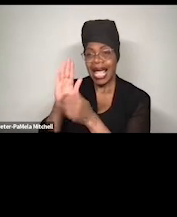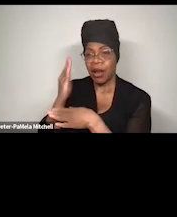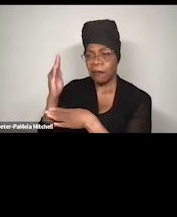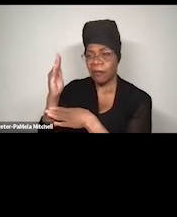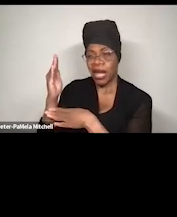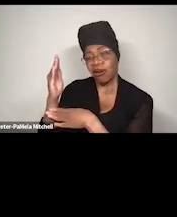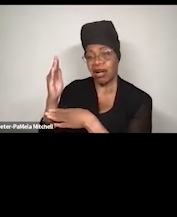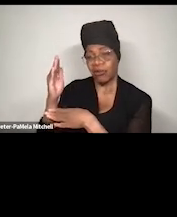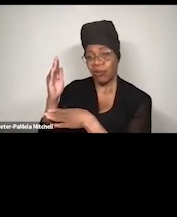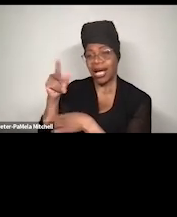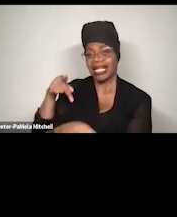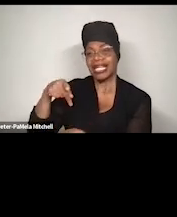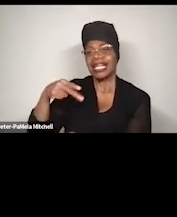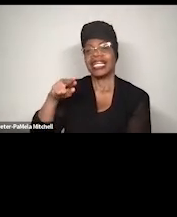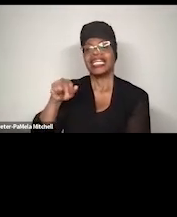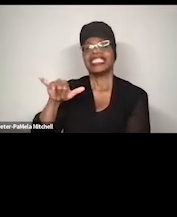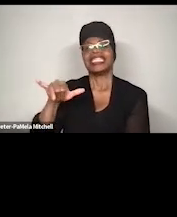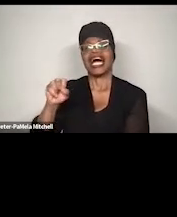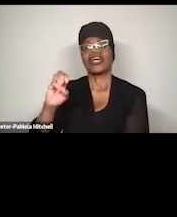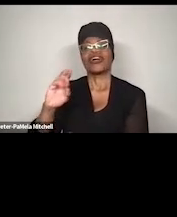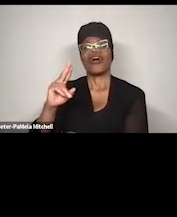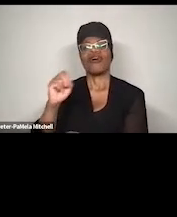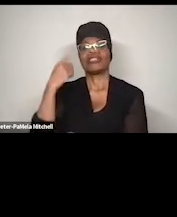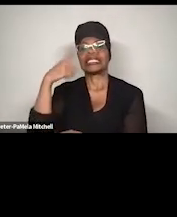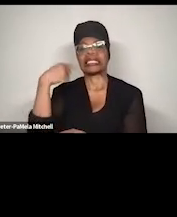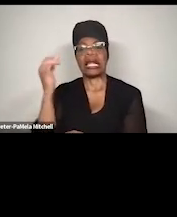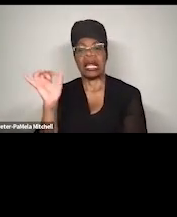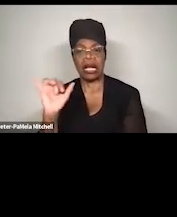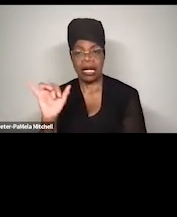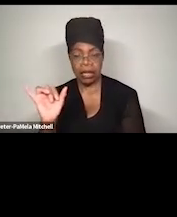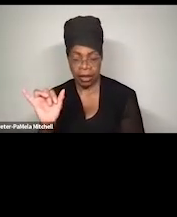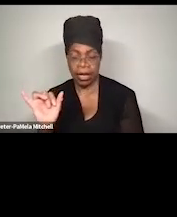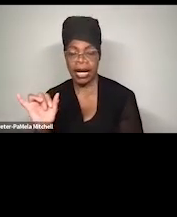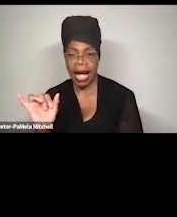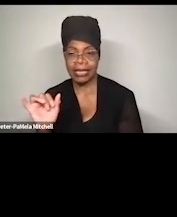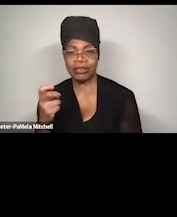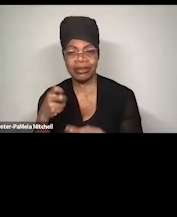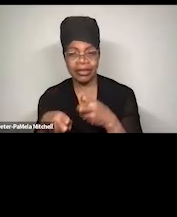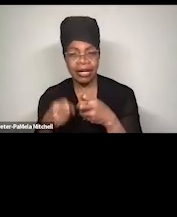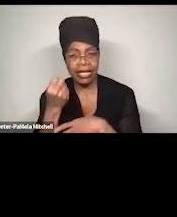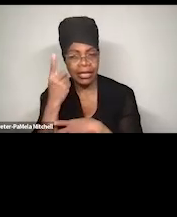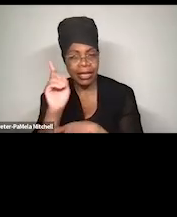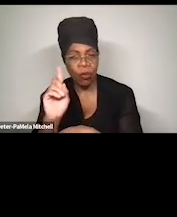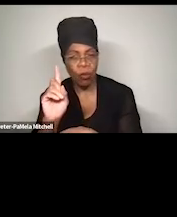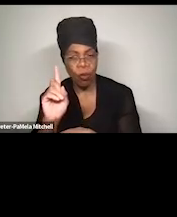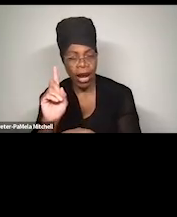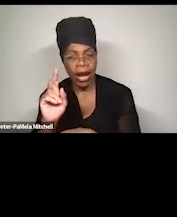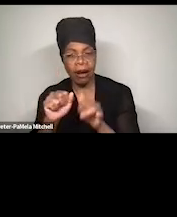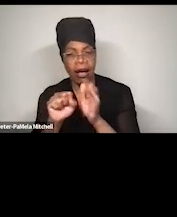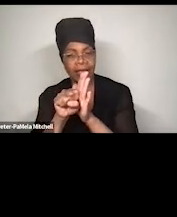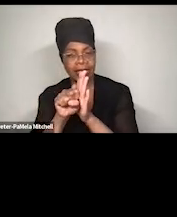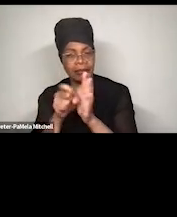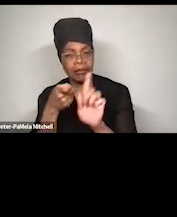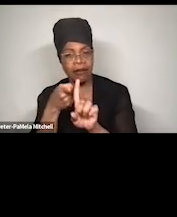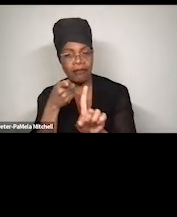what psychosis looks like. So again, it's assessment of trying to understand where the symptoms are coming from and what the impact is so